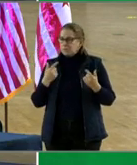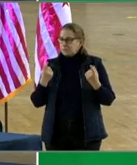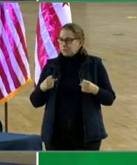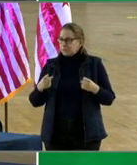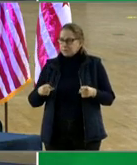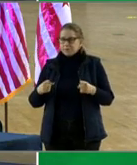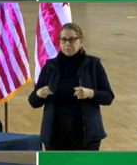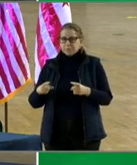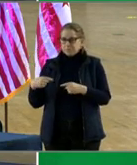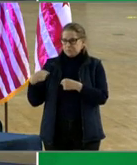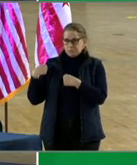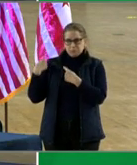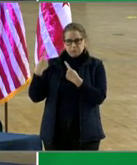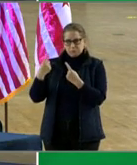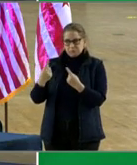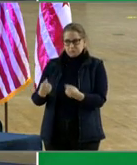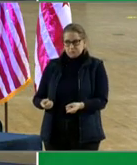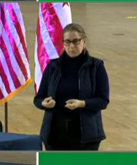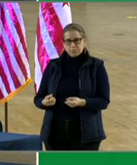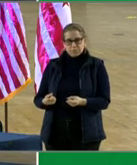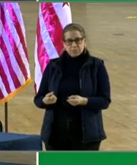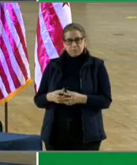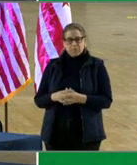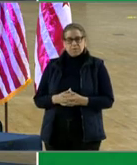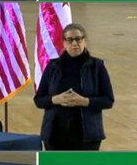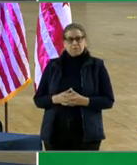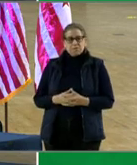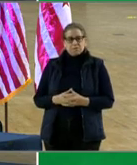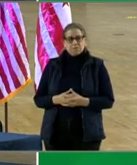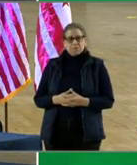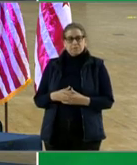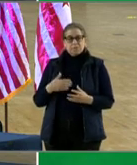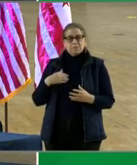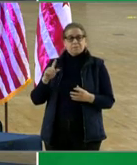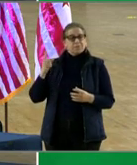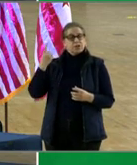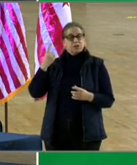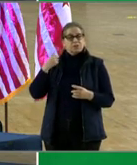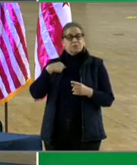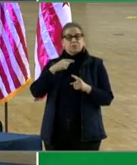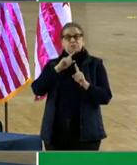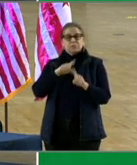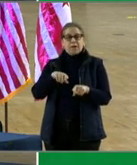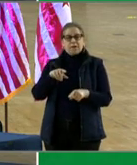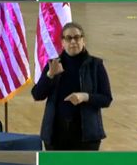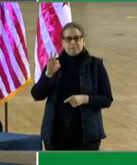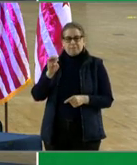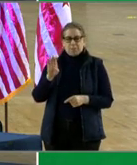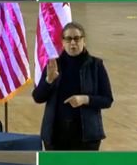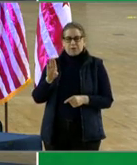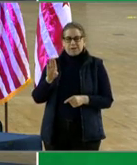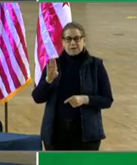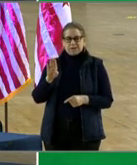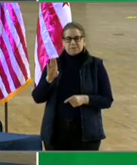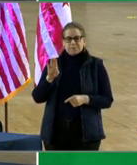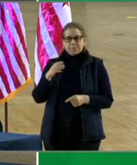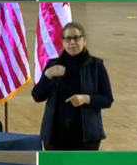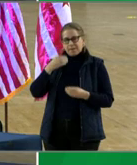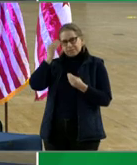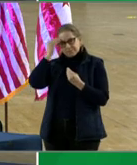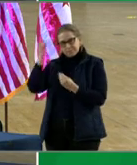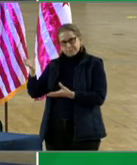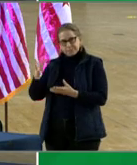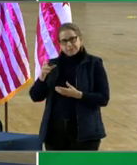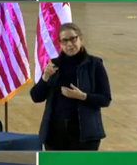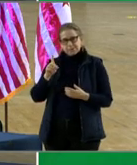order we issued in February, and it charged DC Health and DC Homeland Security